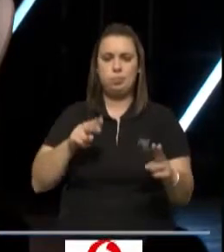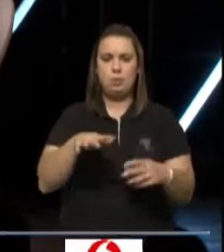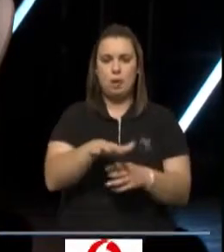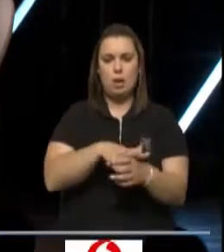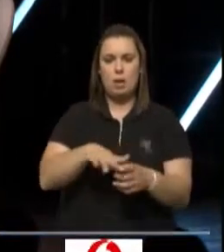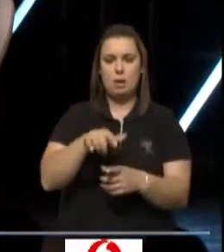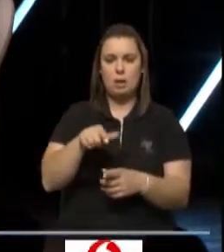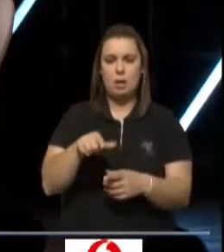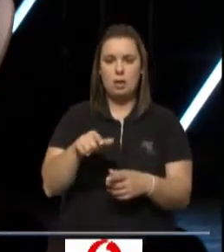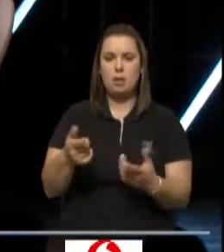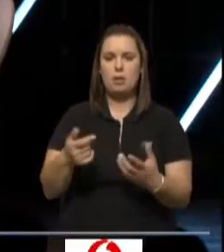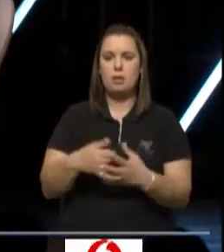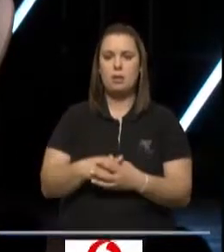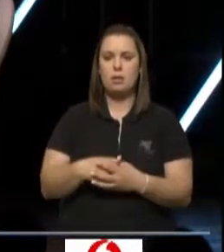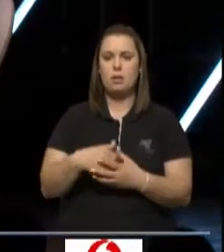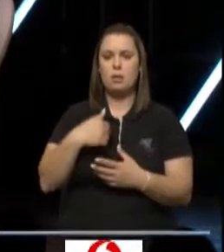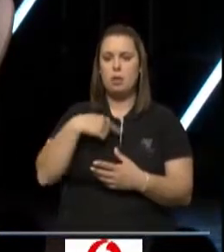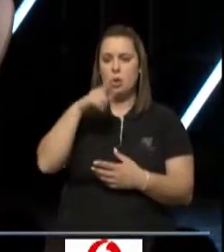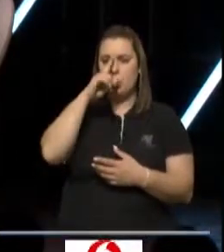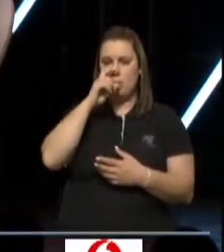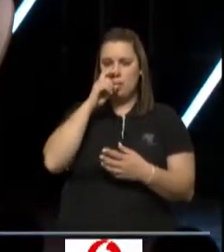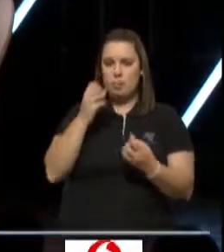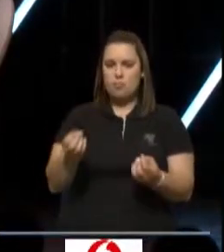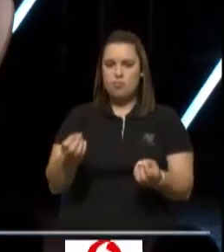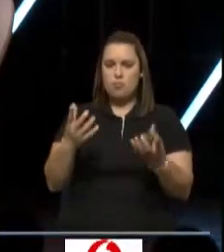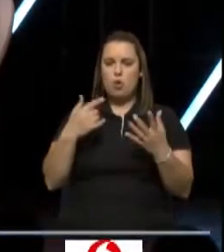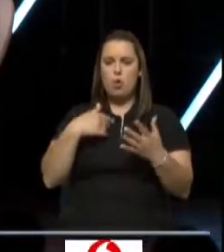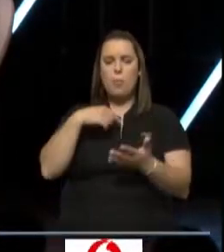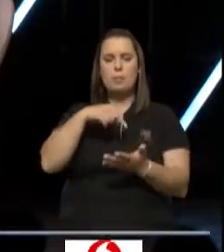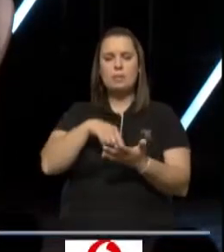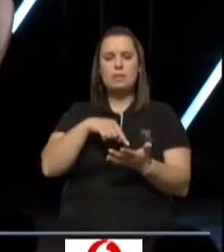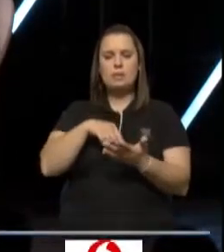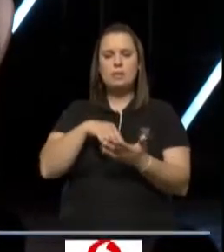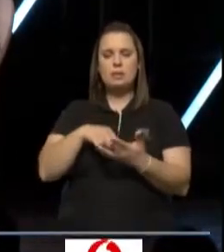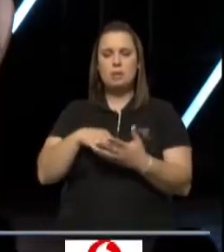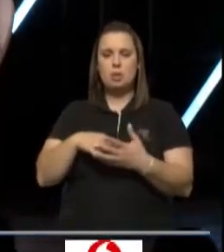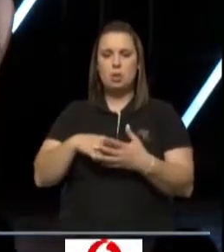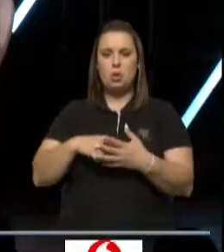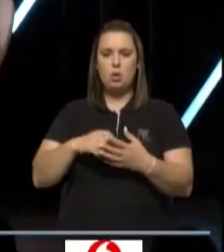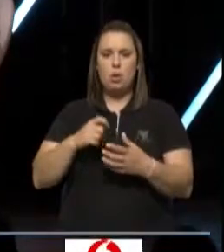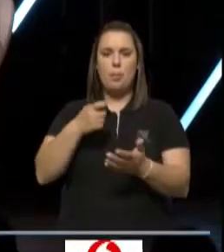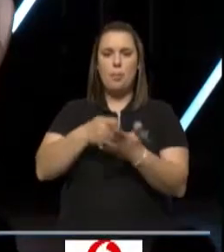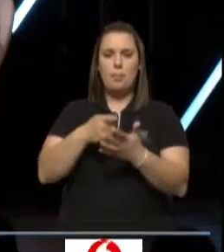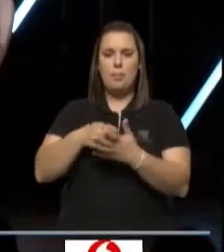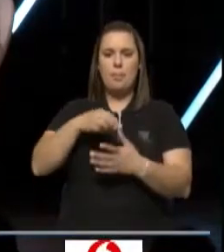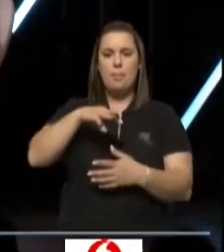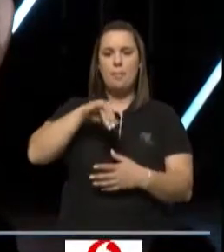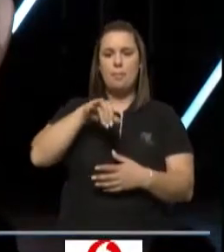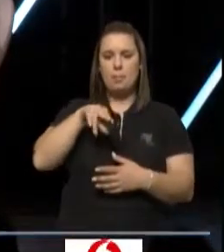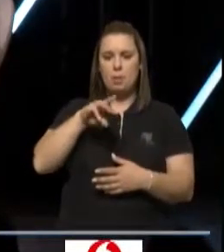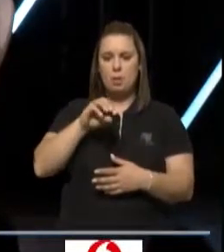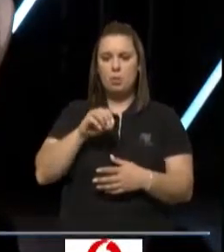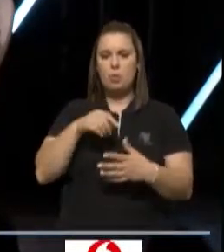many transformations in the sector. That is, I remember the launch and the launch of the first